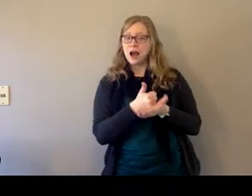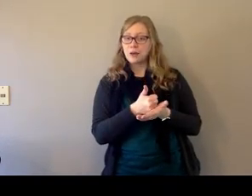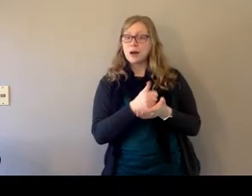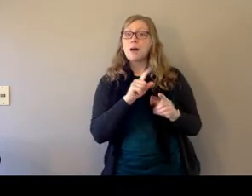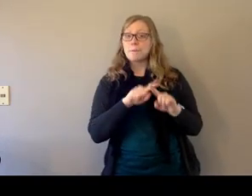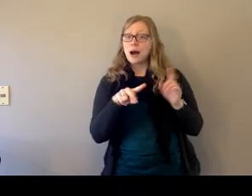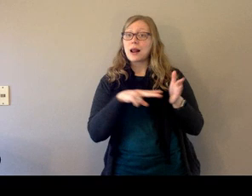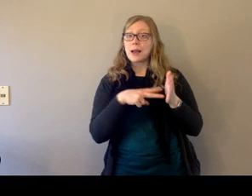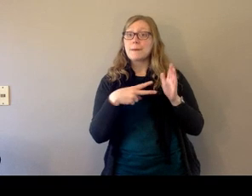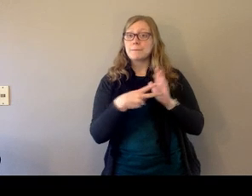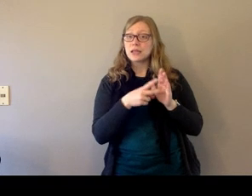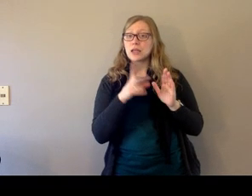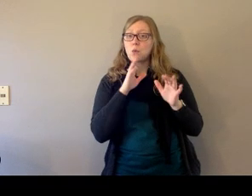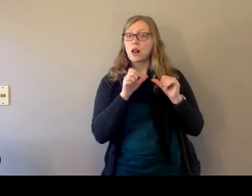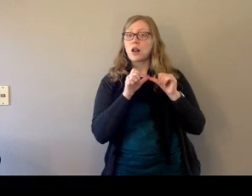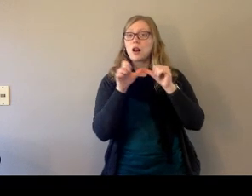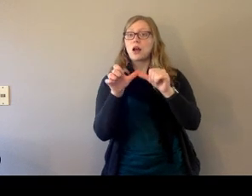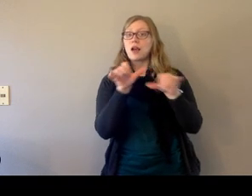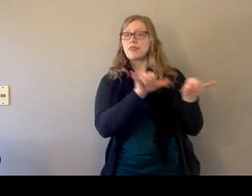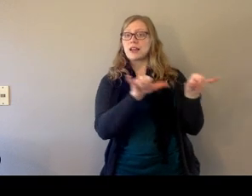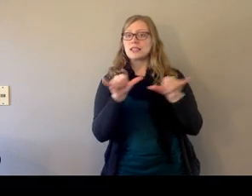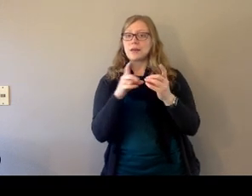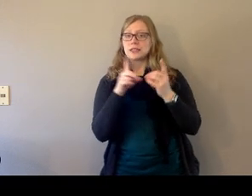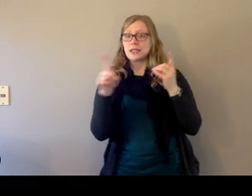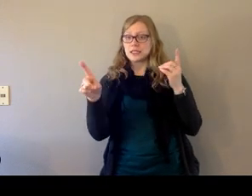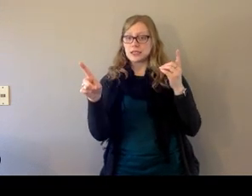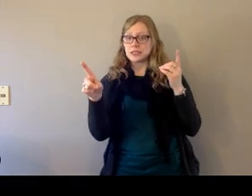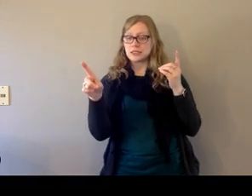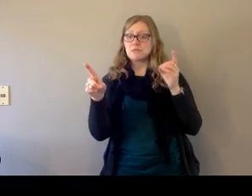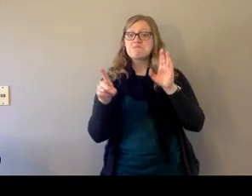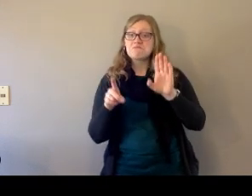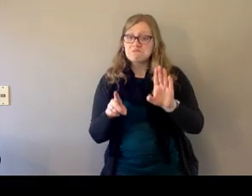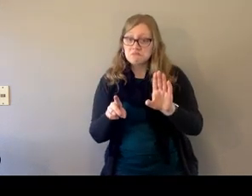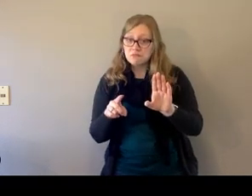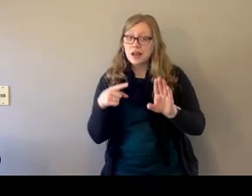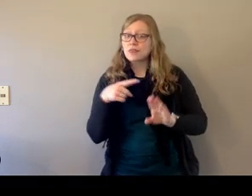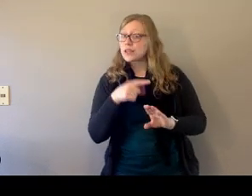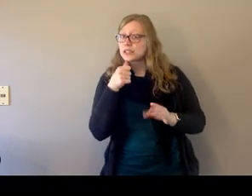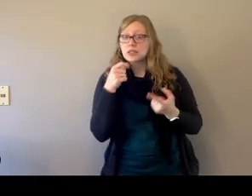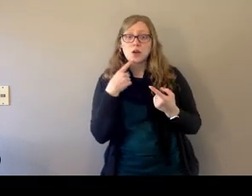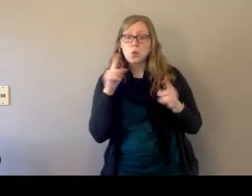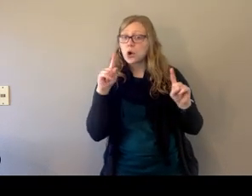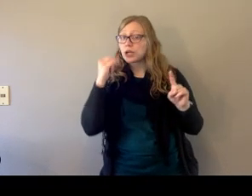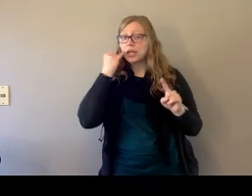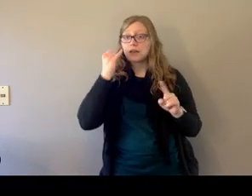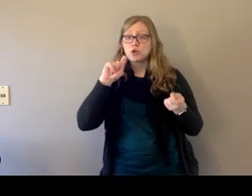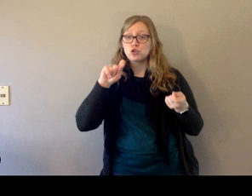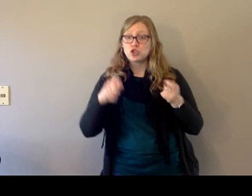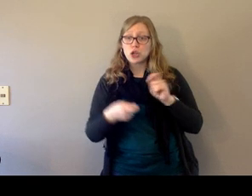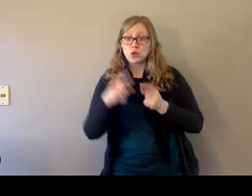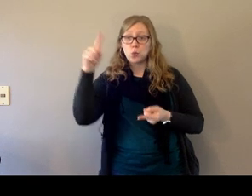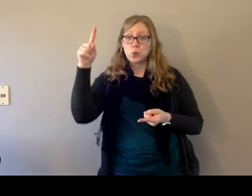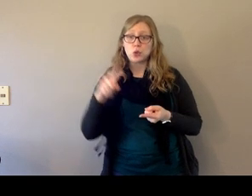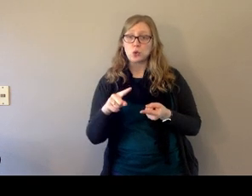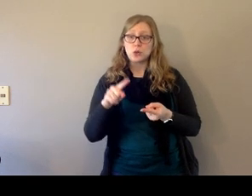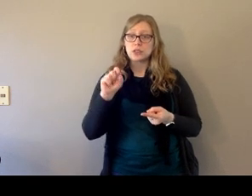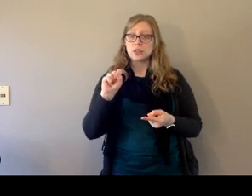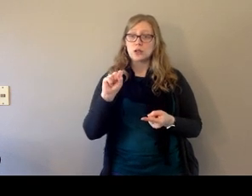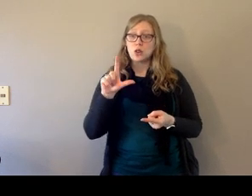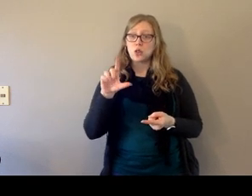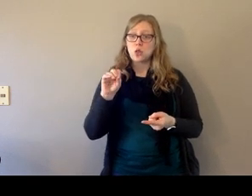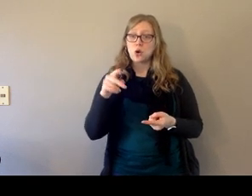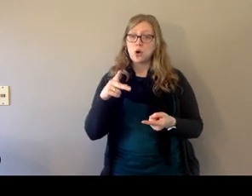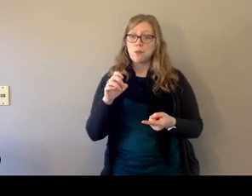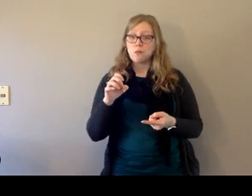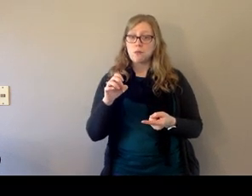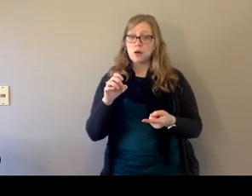So it does not work. What I'm going to tell you does not work if you reduce the slope. But if you're counting the